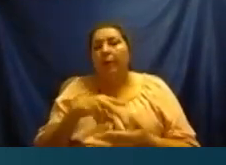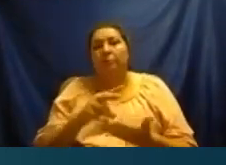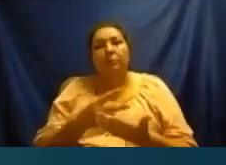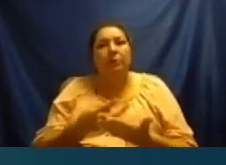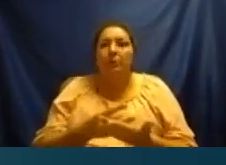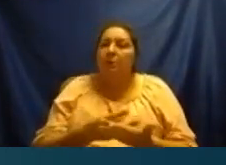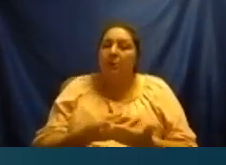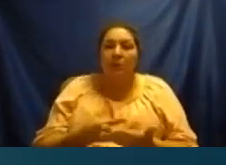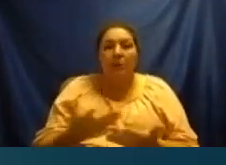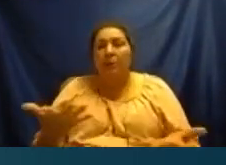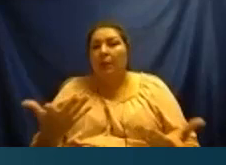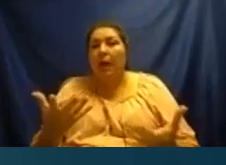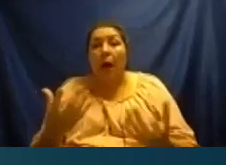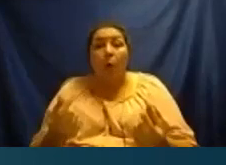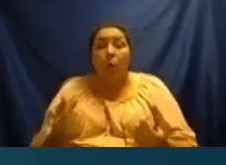We're getting